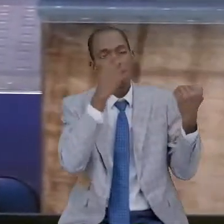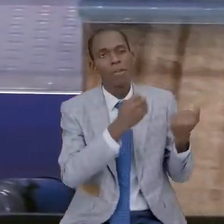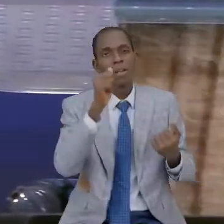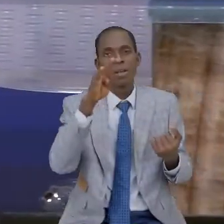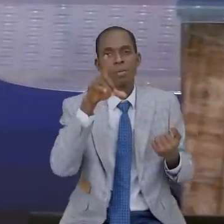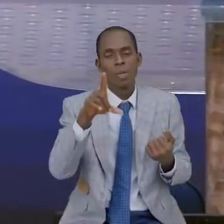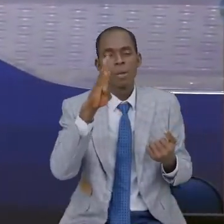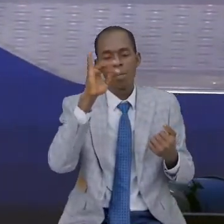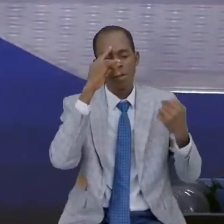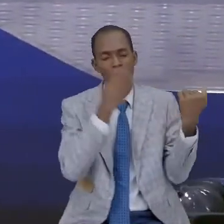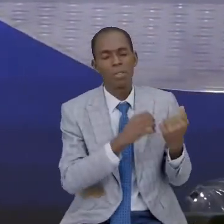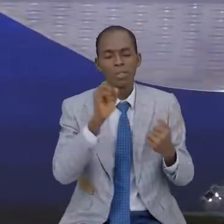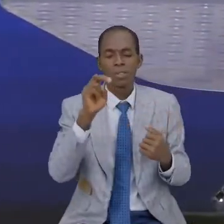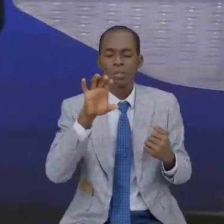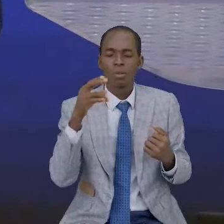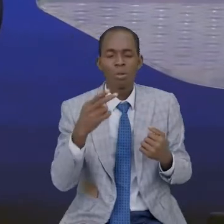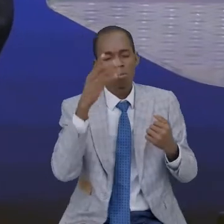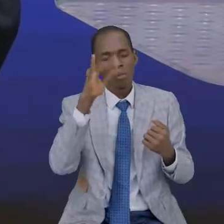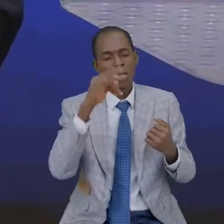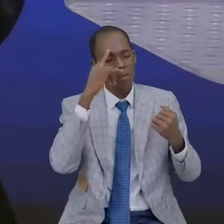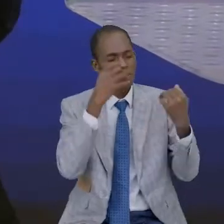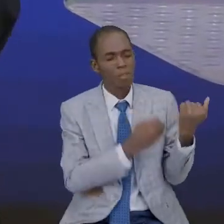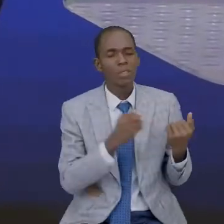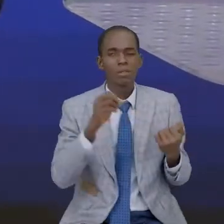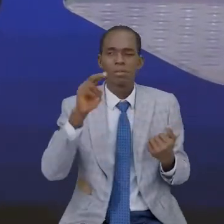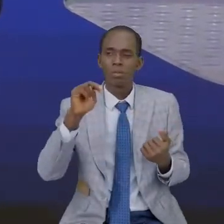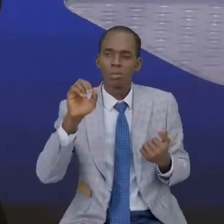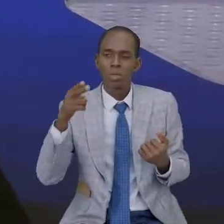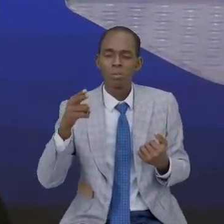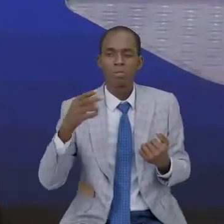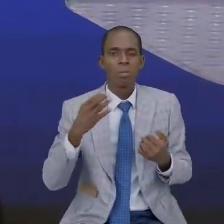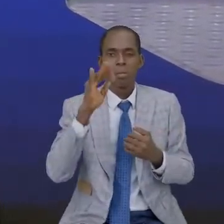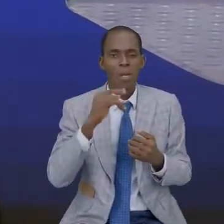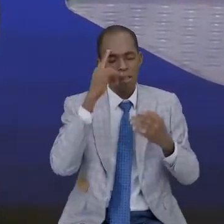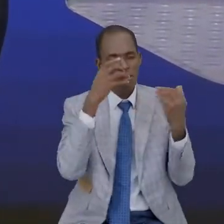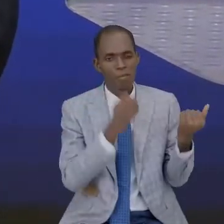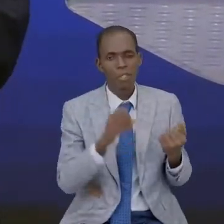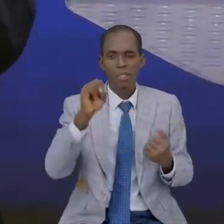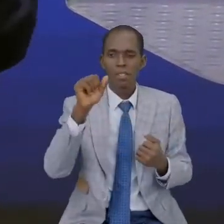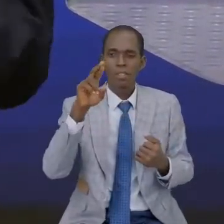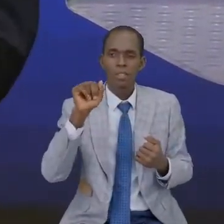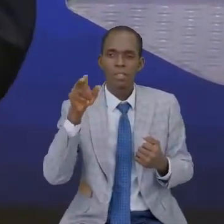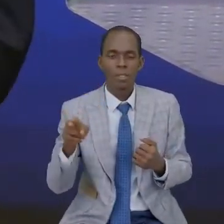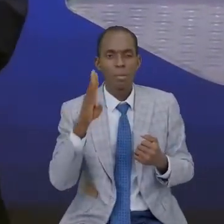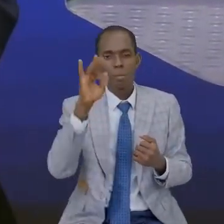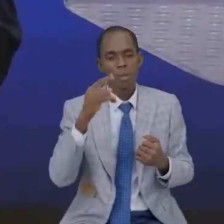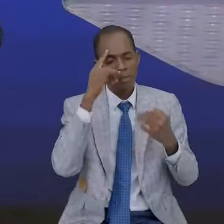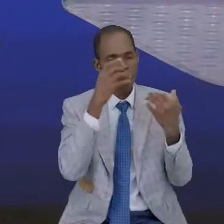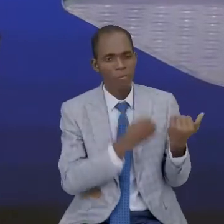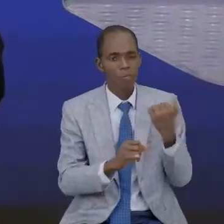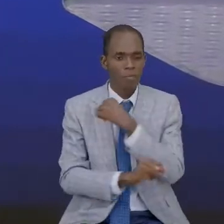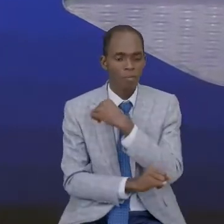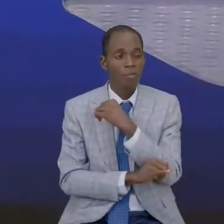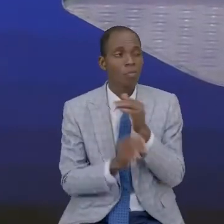faith, Enoch. By faith, Noah. By faith, Abraham. By faith, Sarah. By faith, Jacob. By faith,